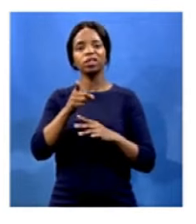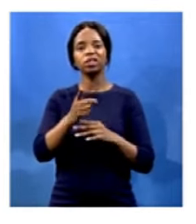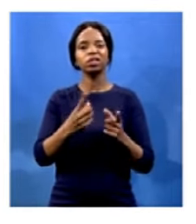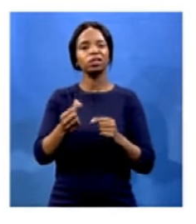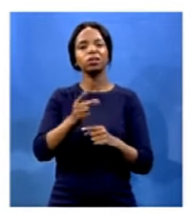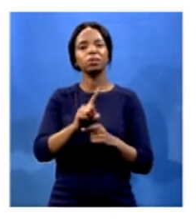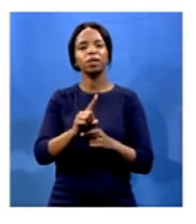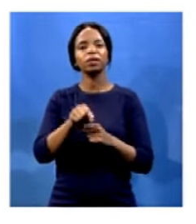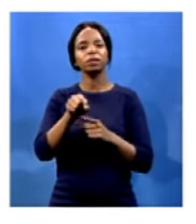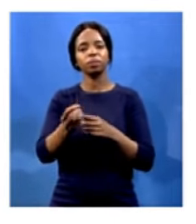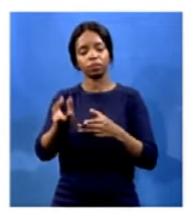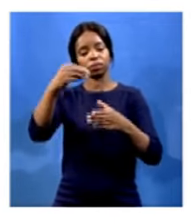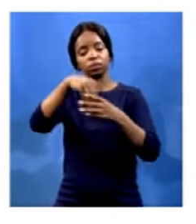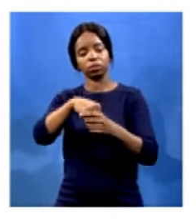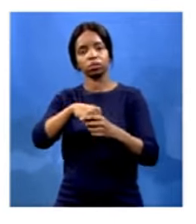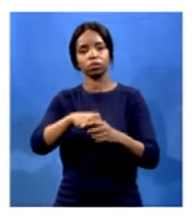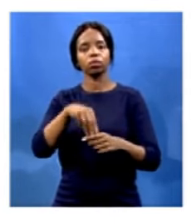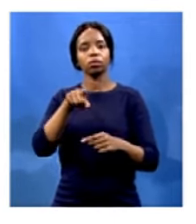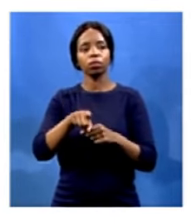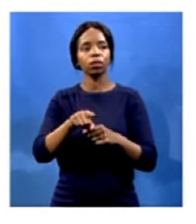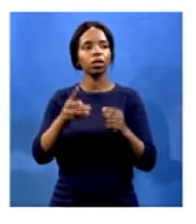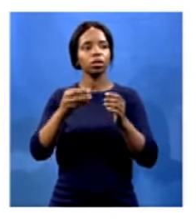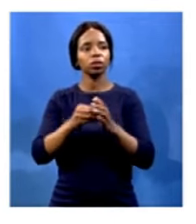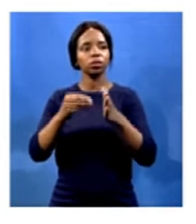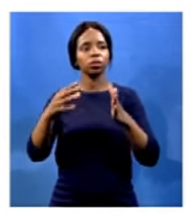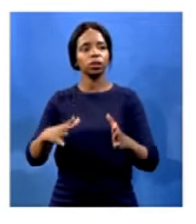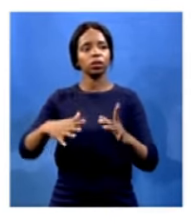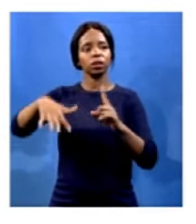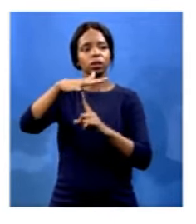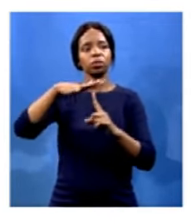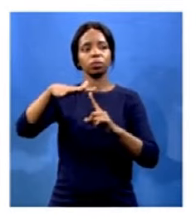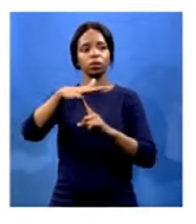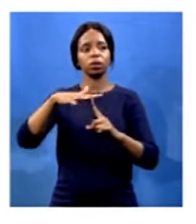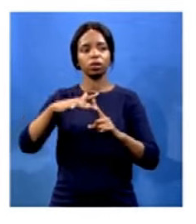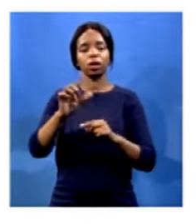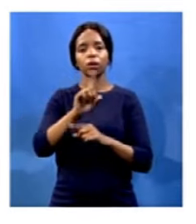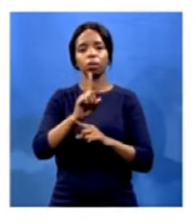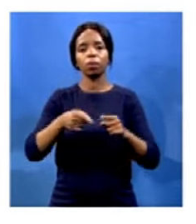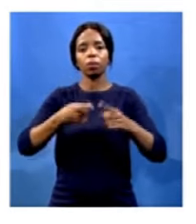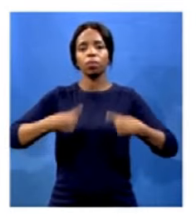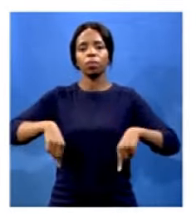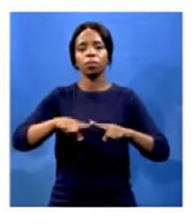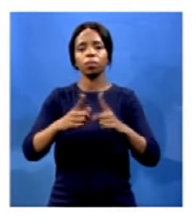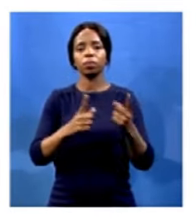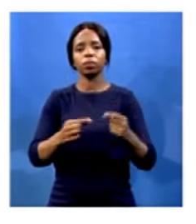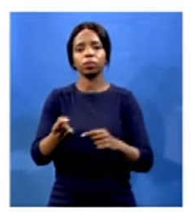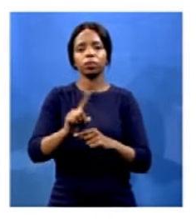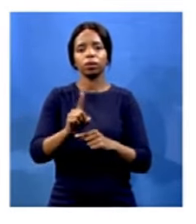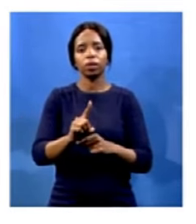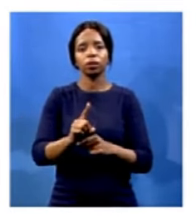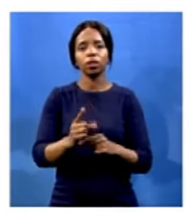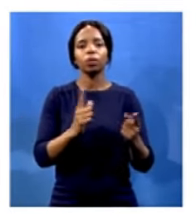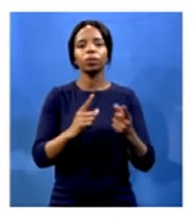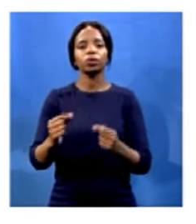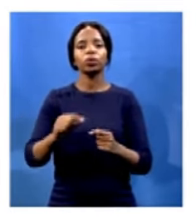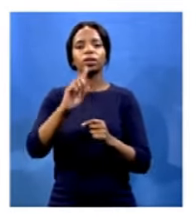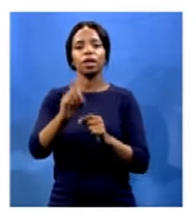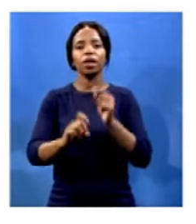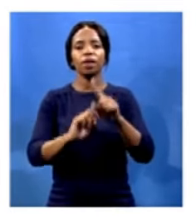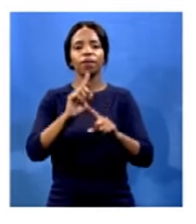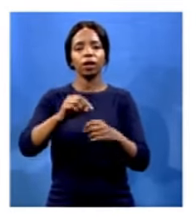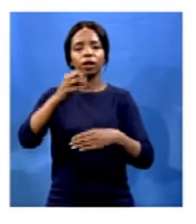student situations, actually what we have done as well, we've put out a survey. Out of this survey, for instance, it was completed, the last we checked on the